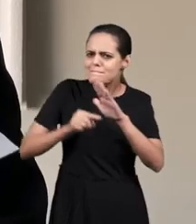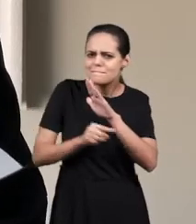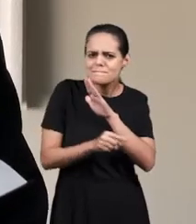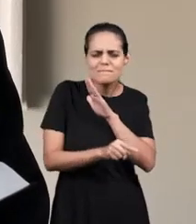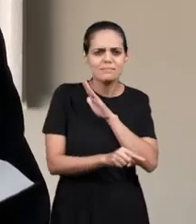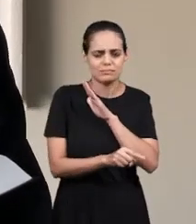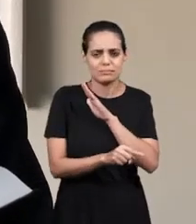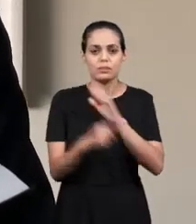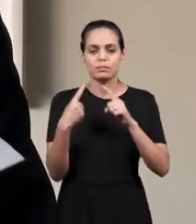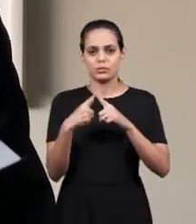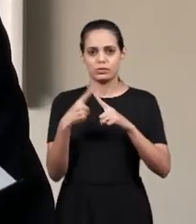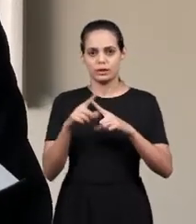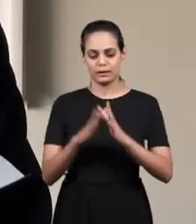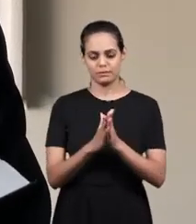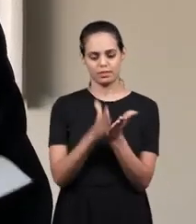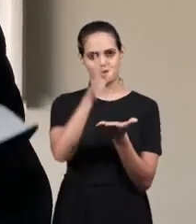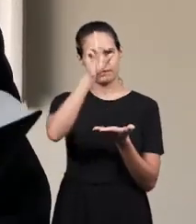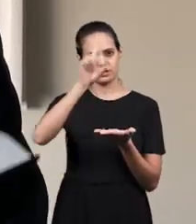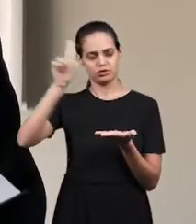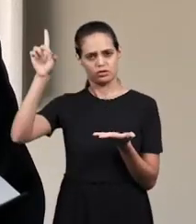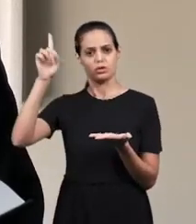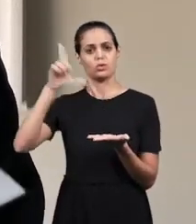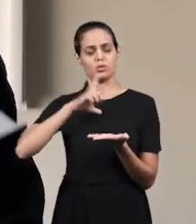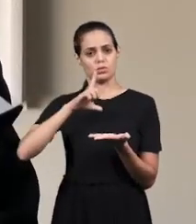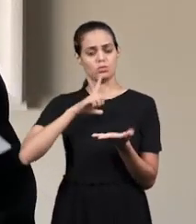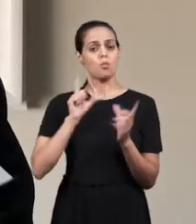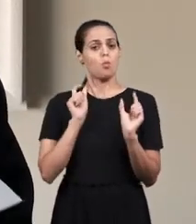is valid for our lives here and now.